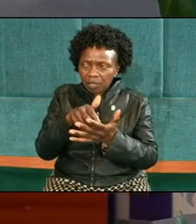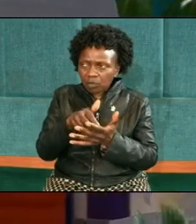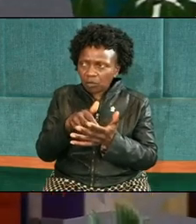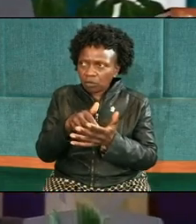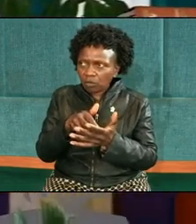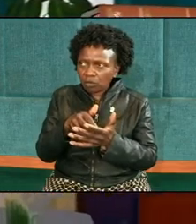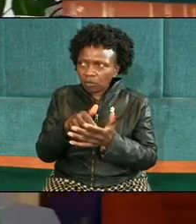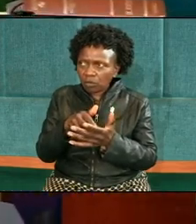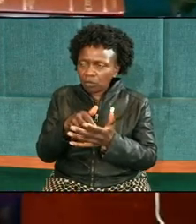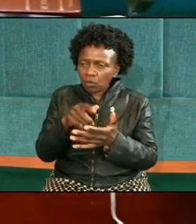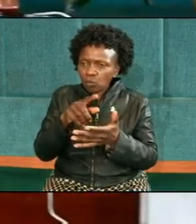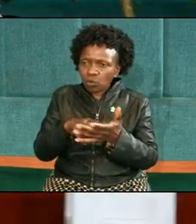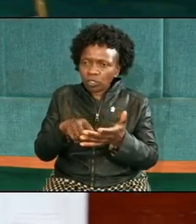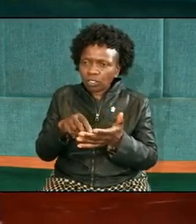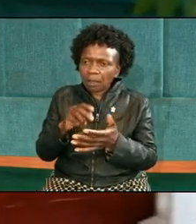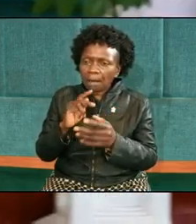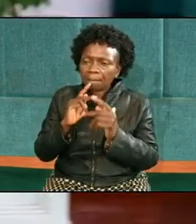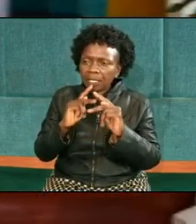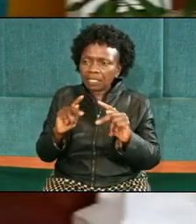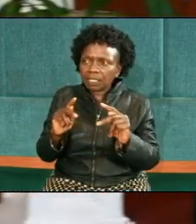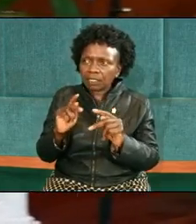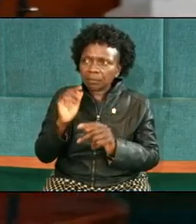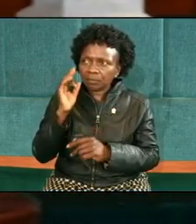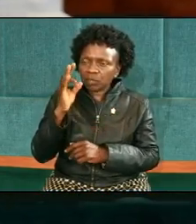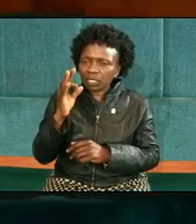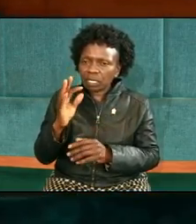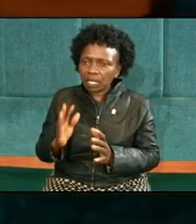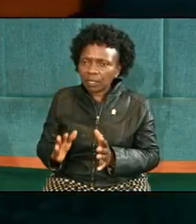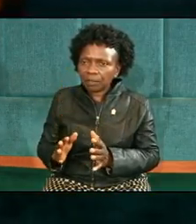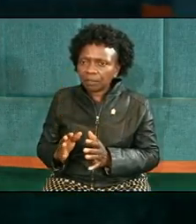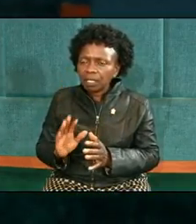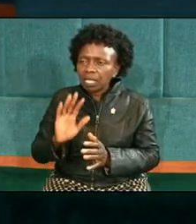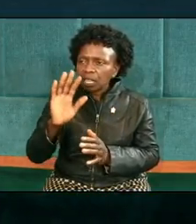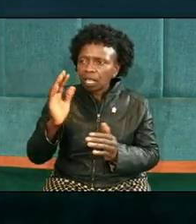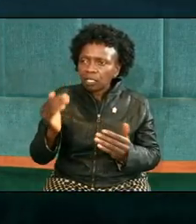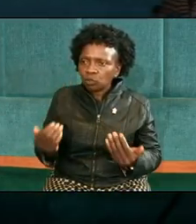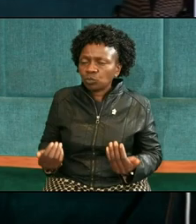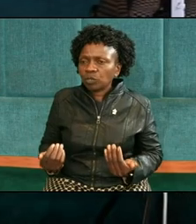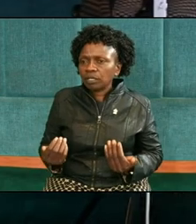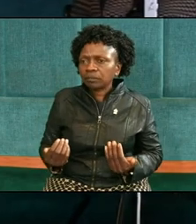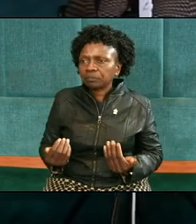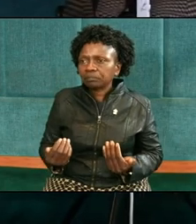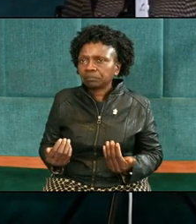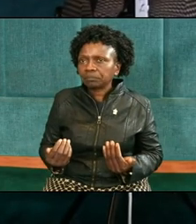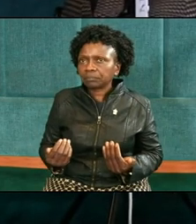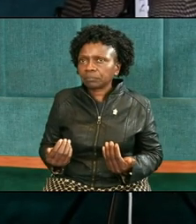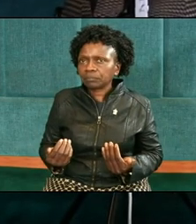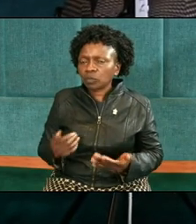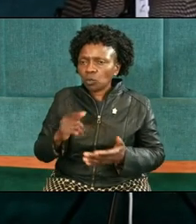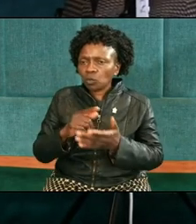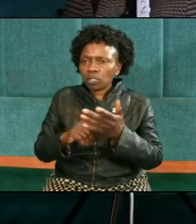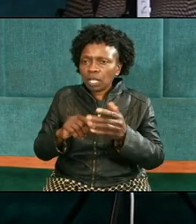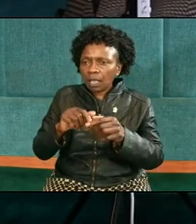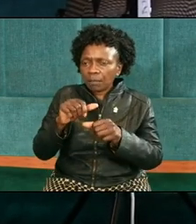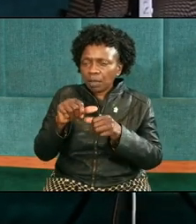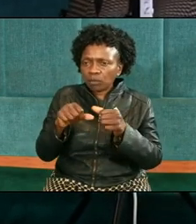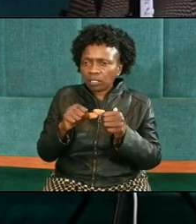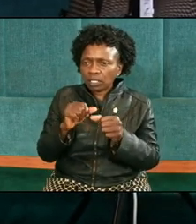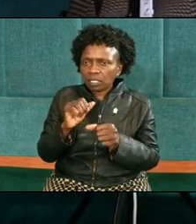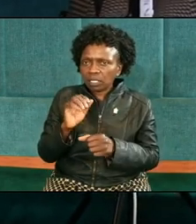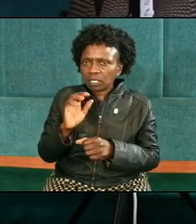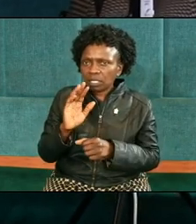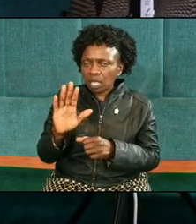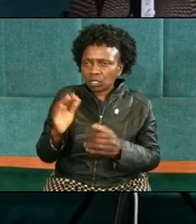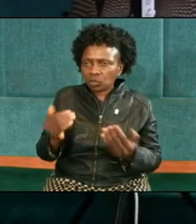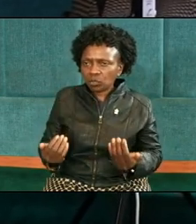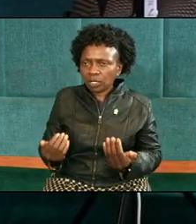What piece, preacher? Oh, their children. What about